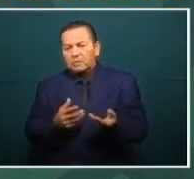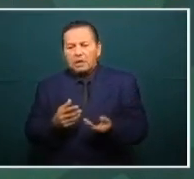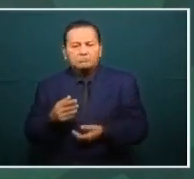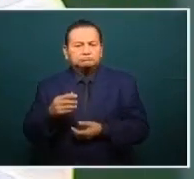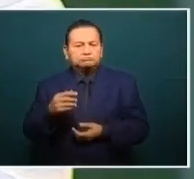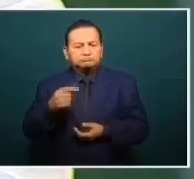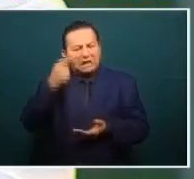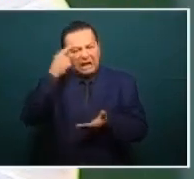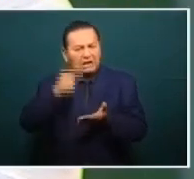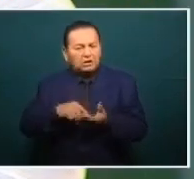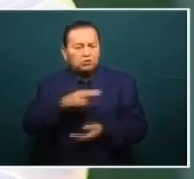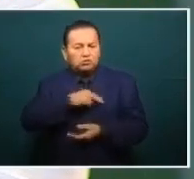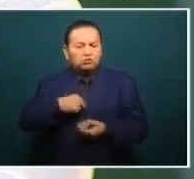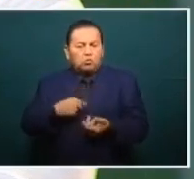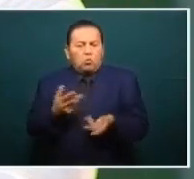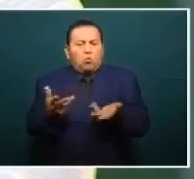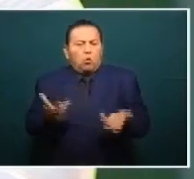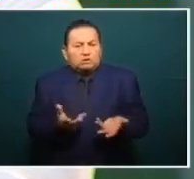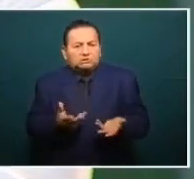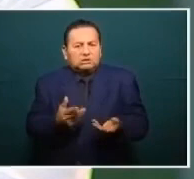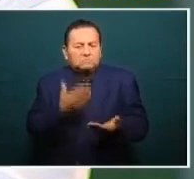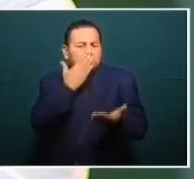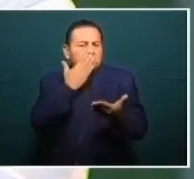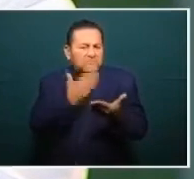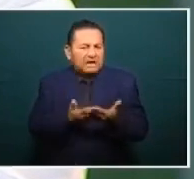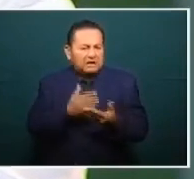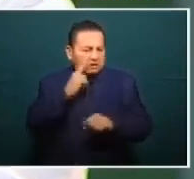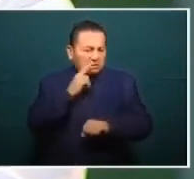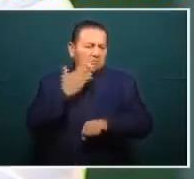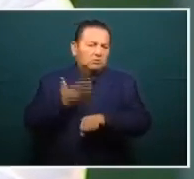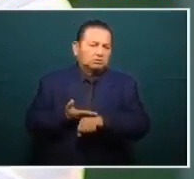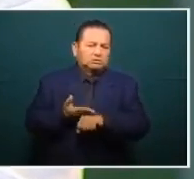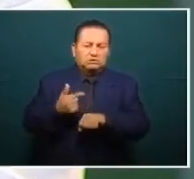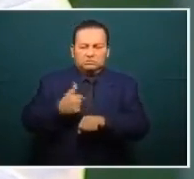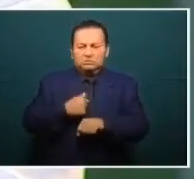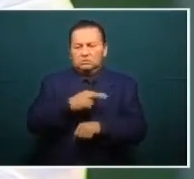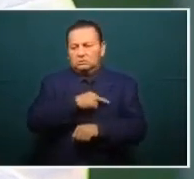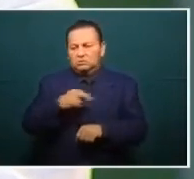We consider that we are doing what corresponds to us.